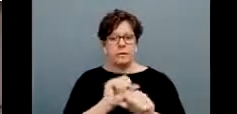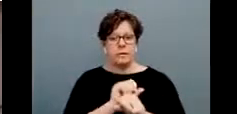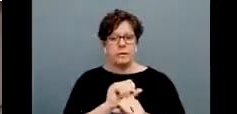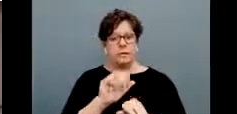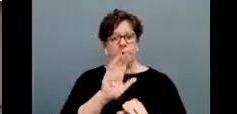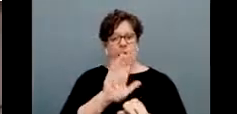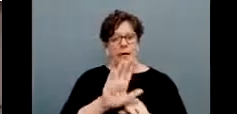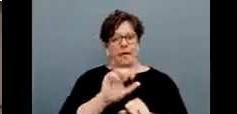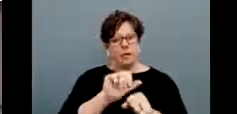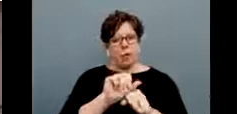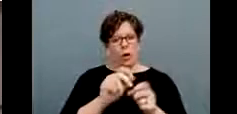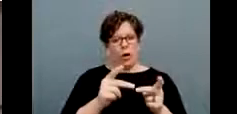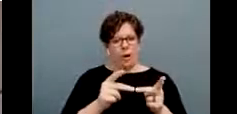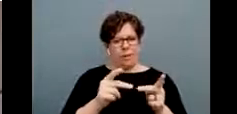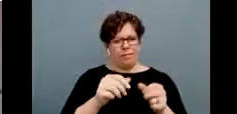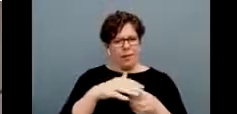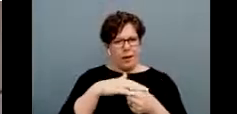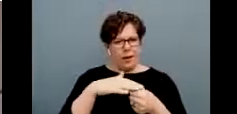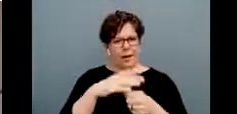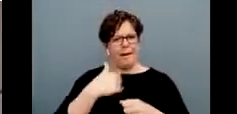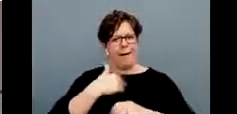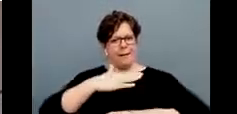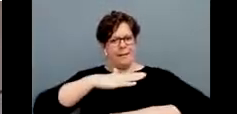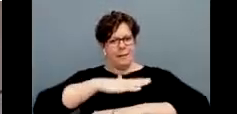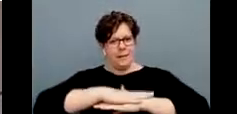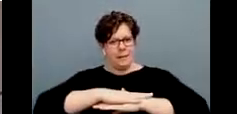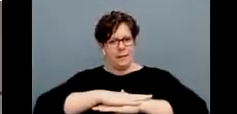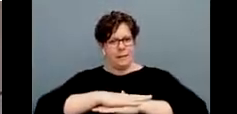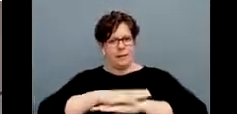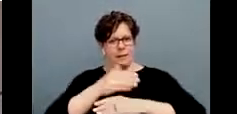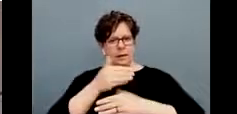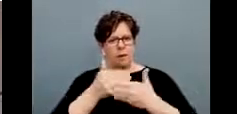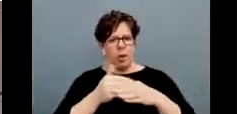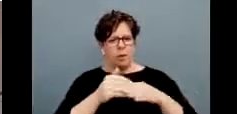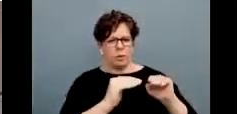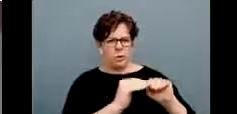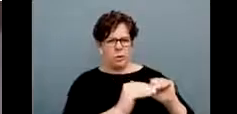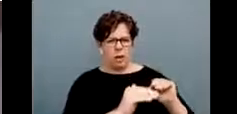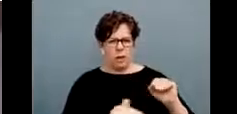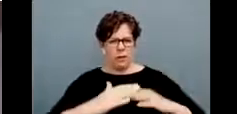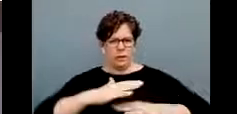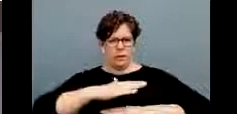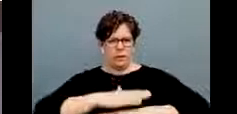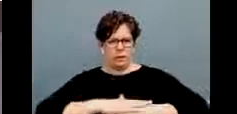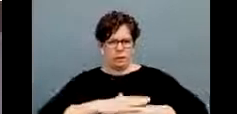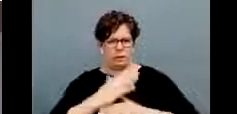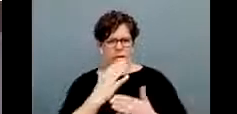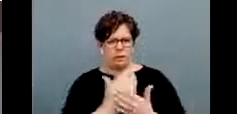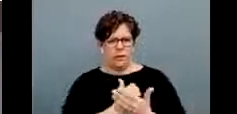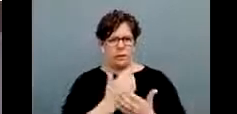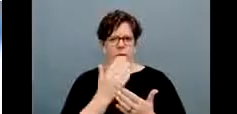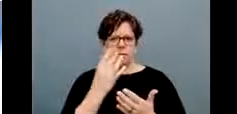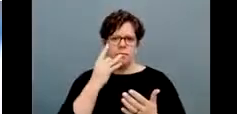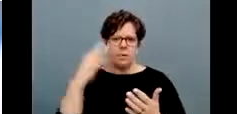Castle's workspace. So he had a desk that he worked at that was just next to those shelves. He was able to take advantage of the ample light